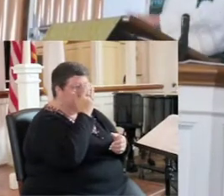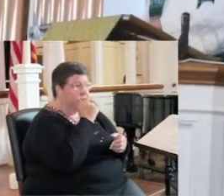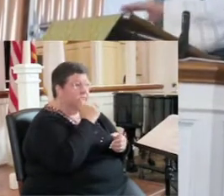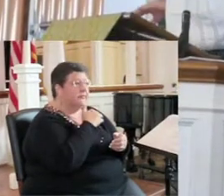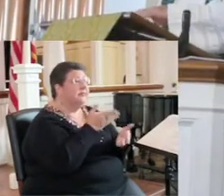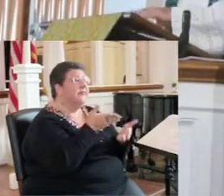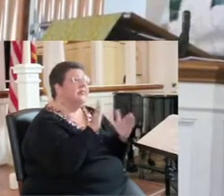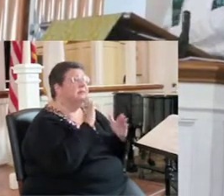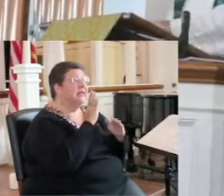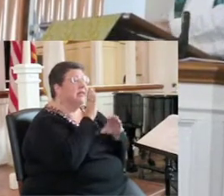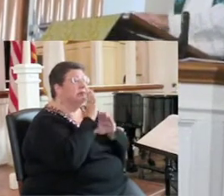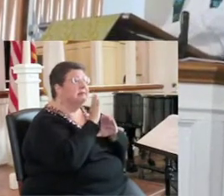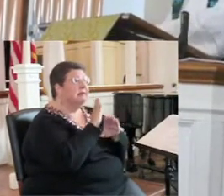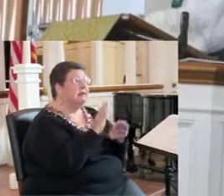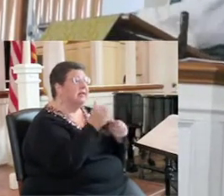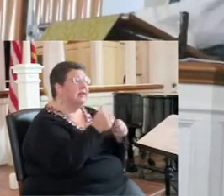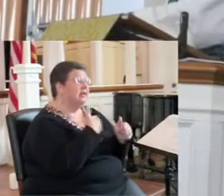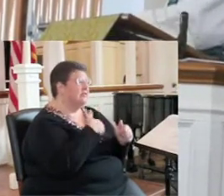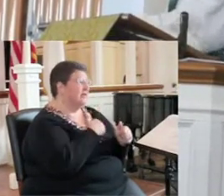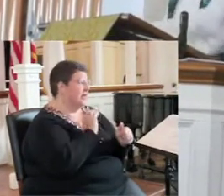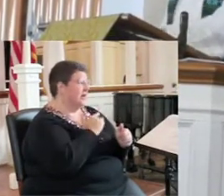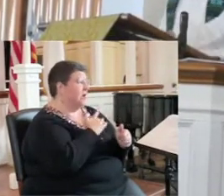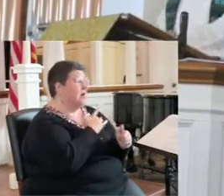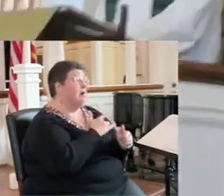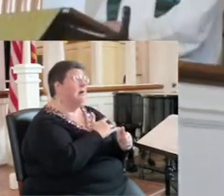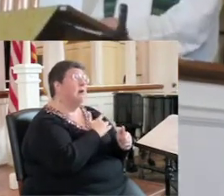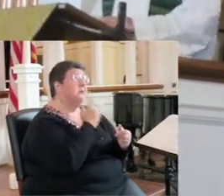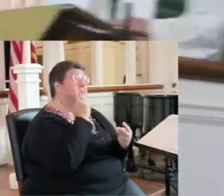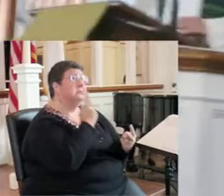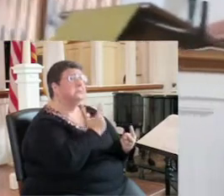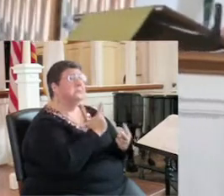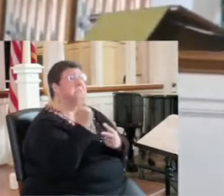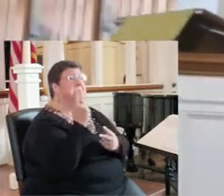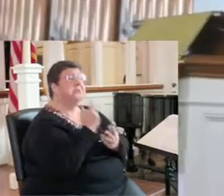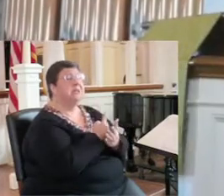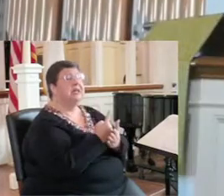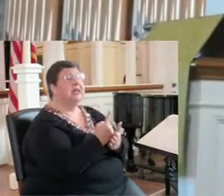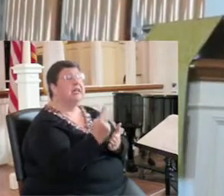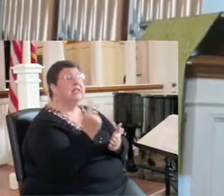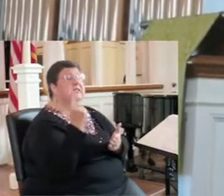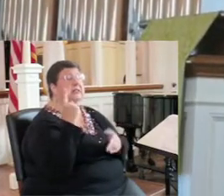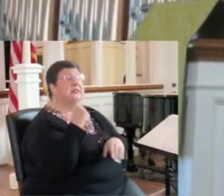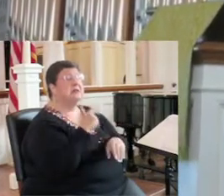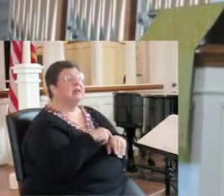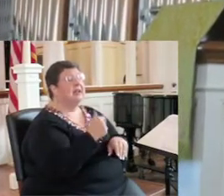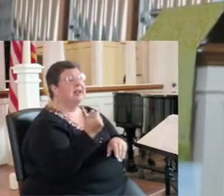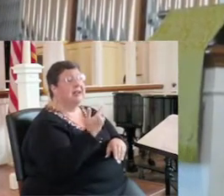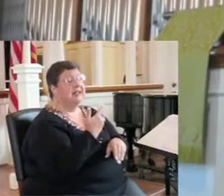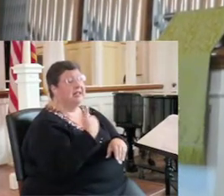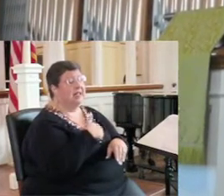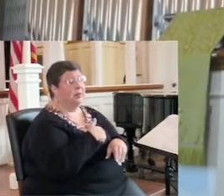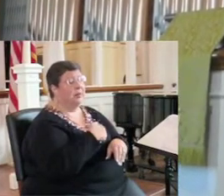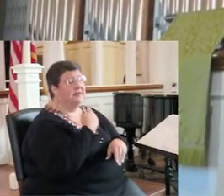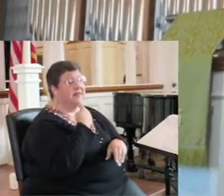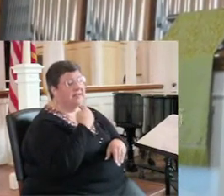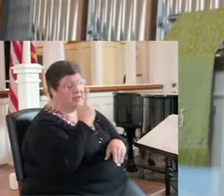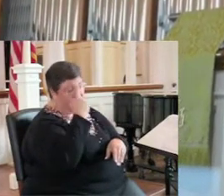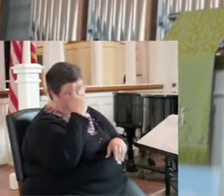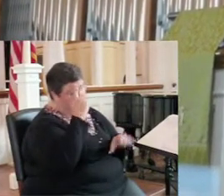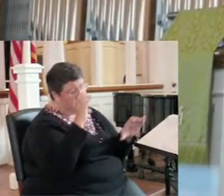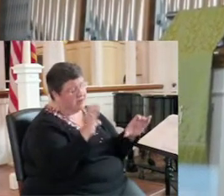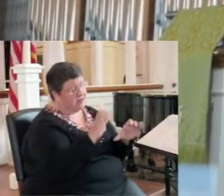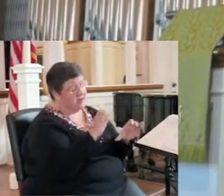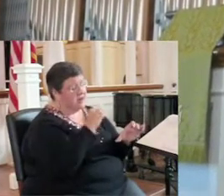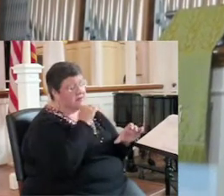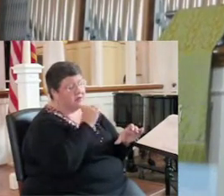Let us be in silence and let each of us in our hearts reflect over this past week and this past while. And if there's anything that we've said or thought or done of which